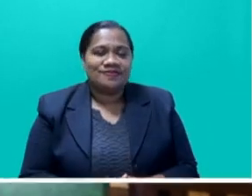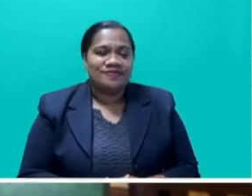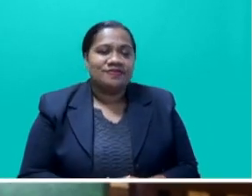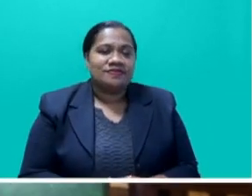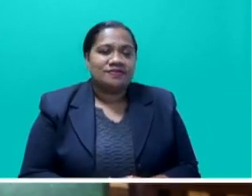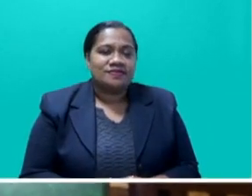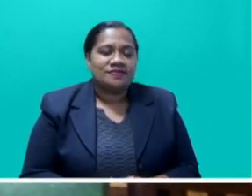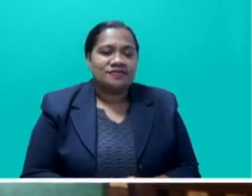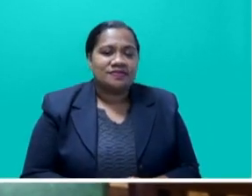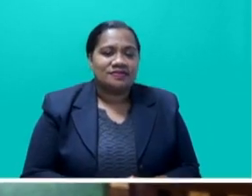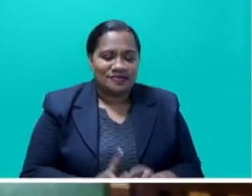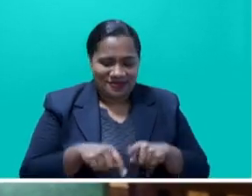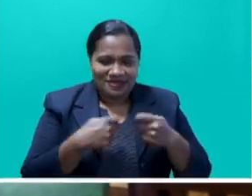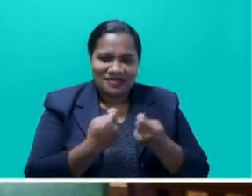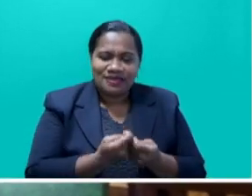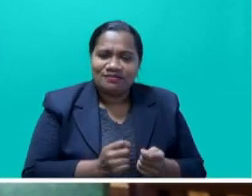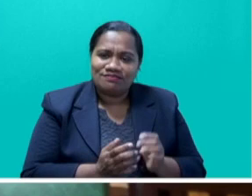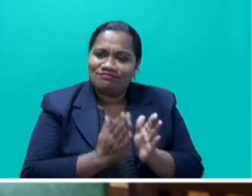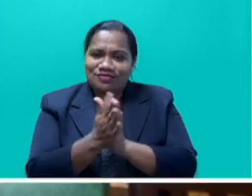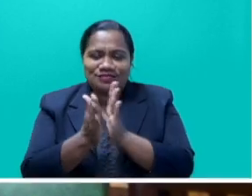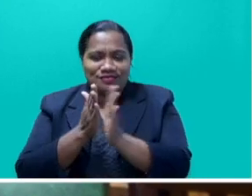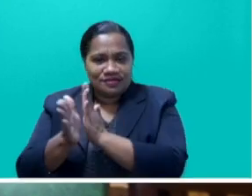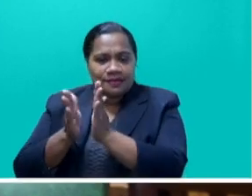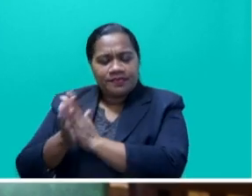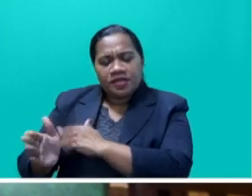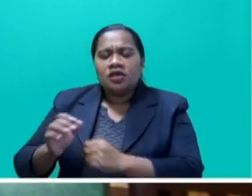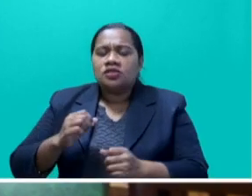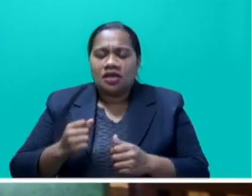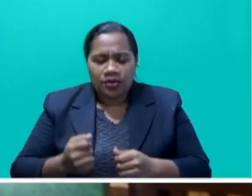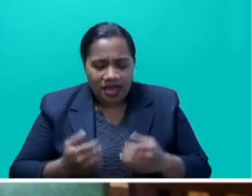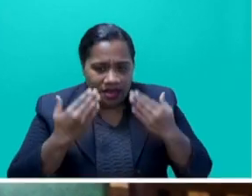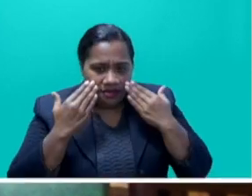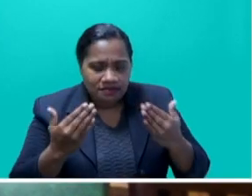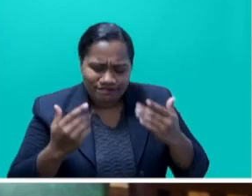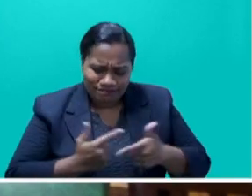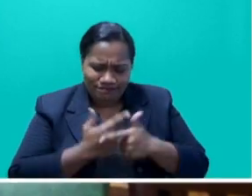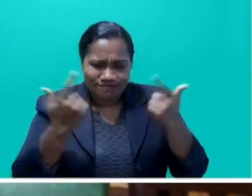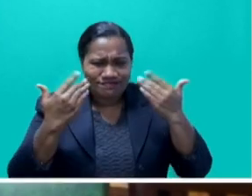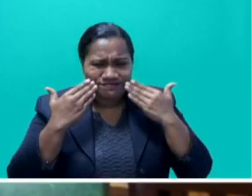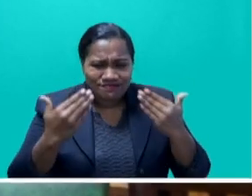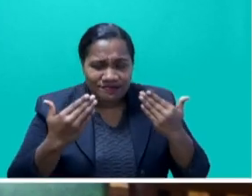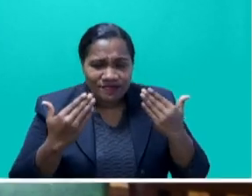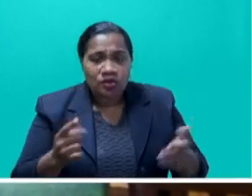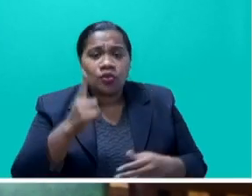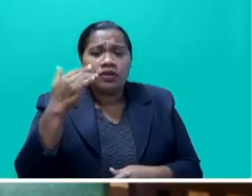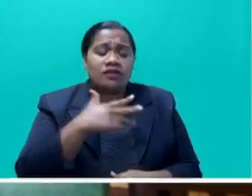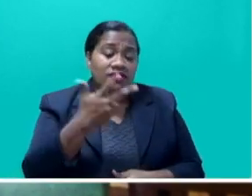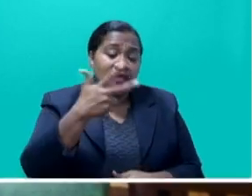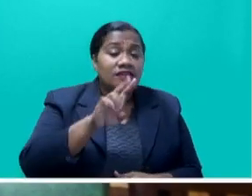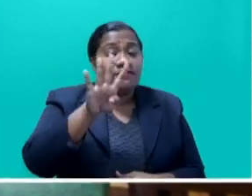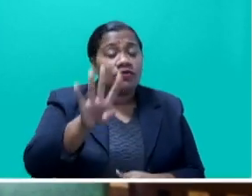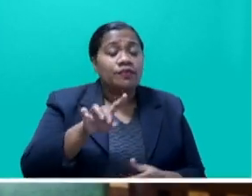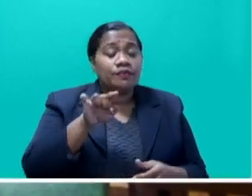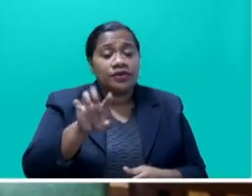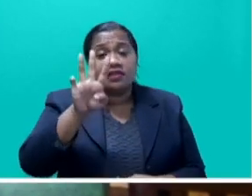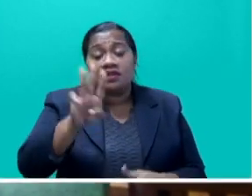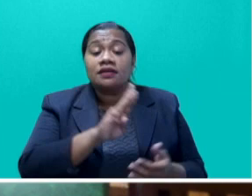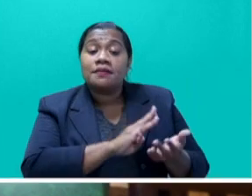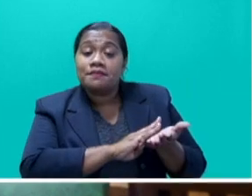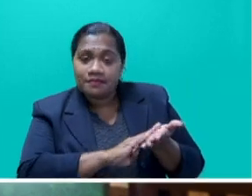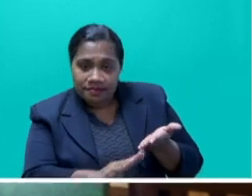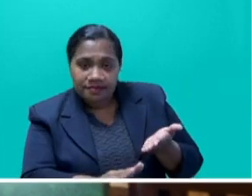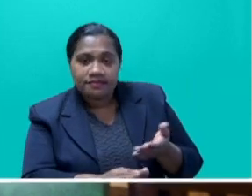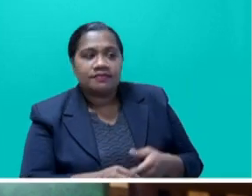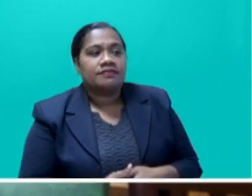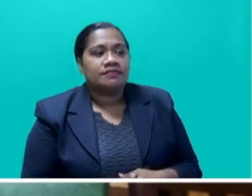Minister responsible for policing, I acknowledge with great appreciation the allocation of 184.3 million for our